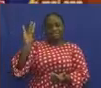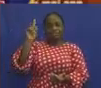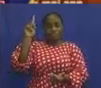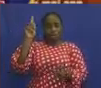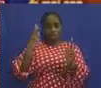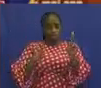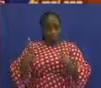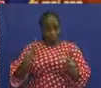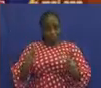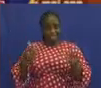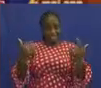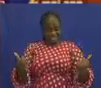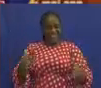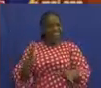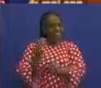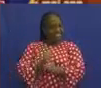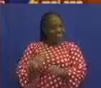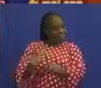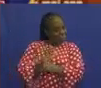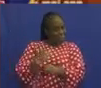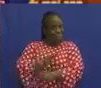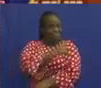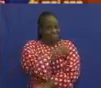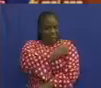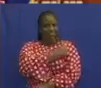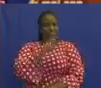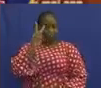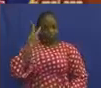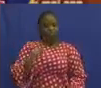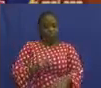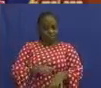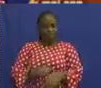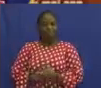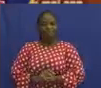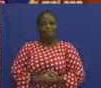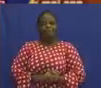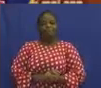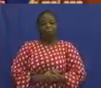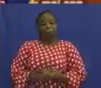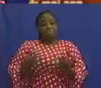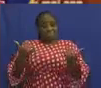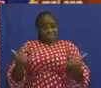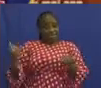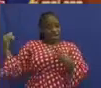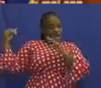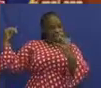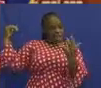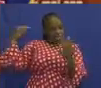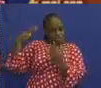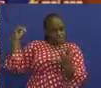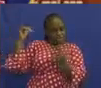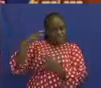405,971 persons have received their full dose of two jabs. We're expecting through the